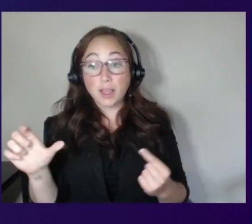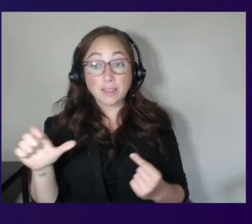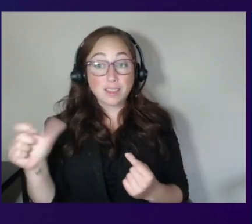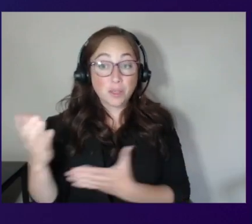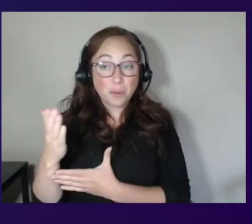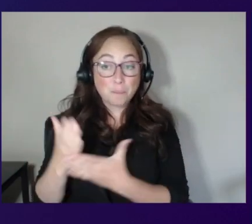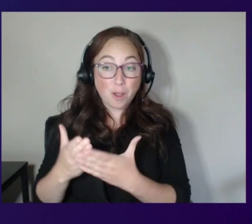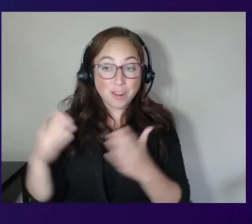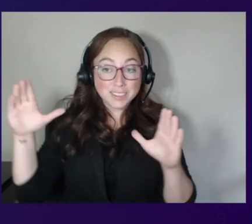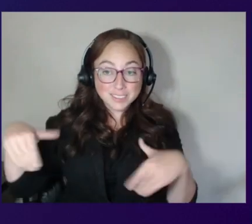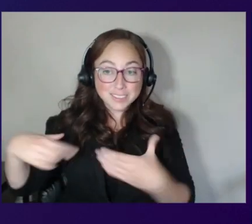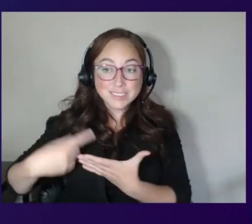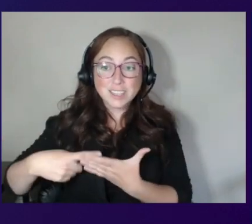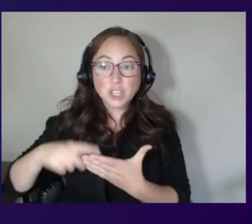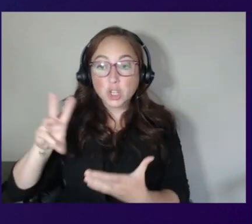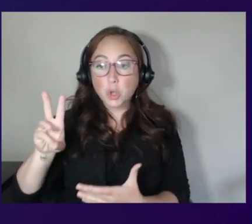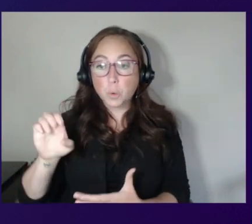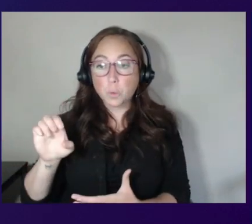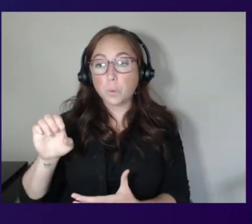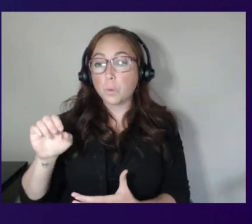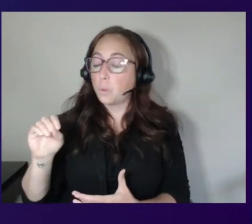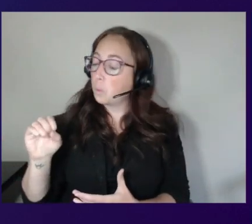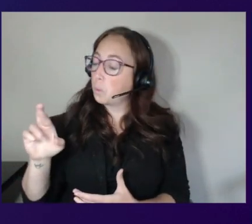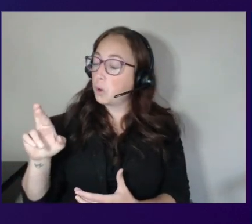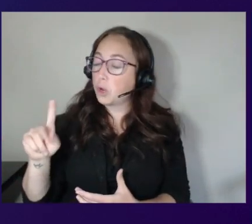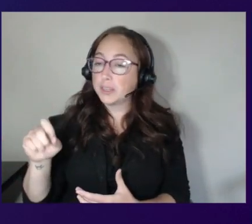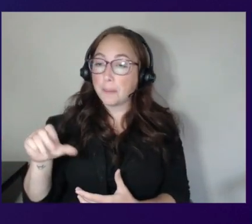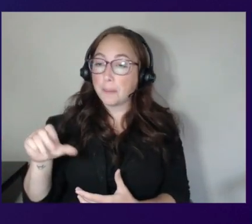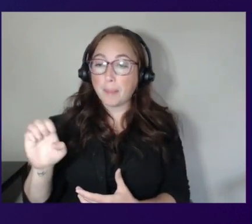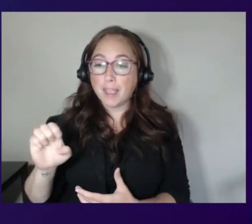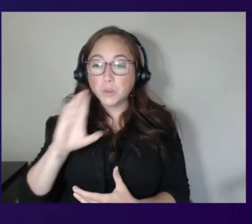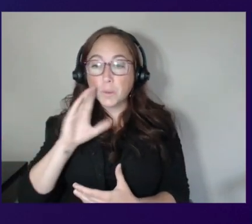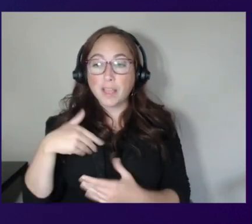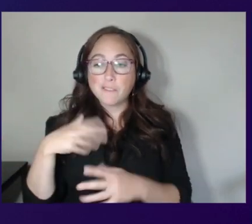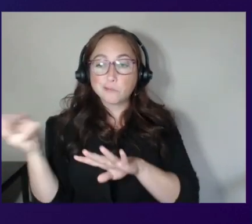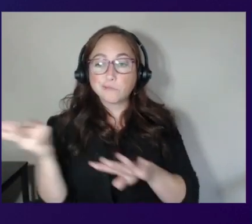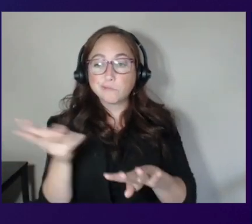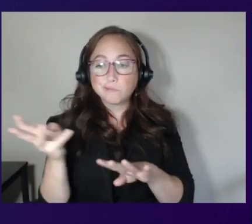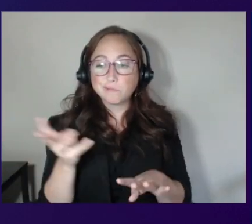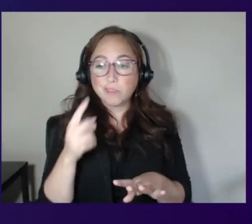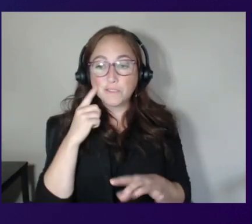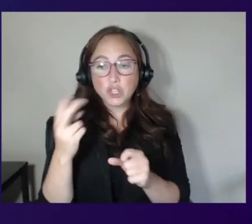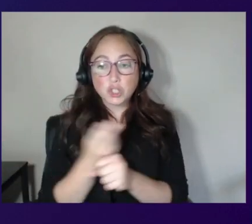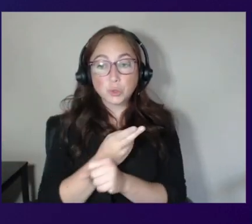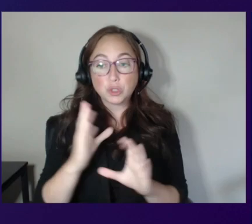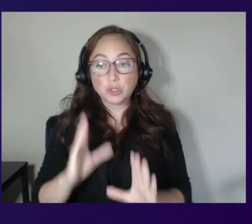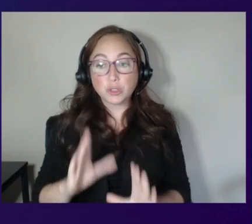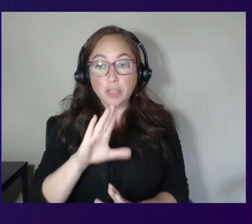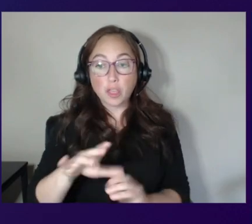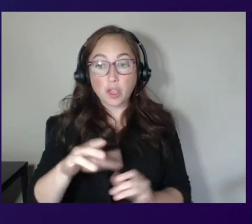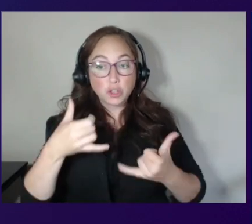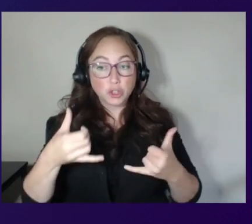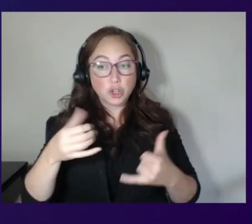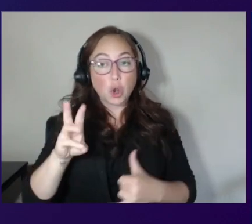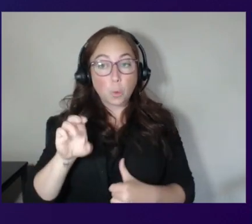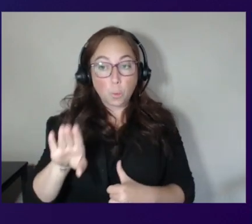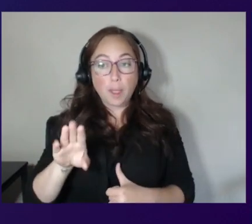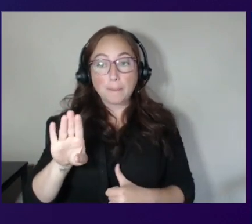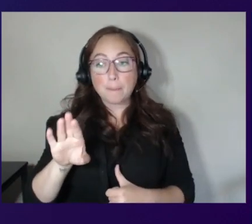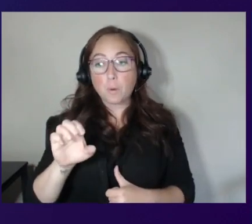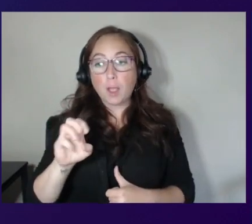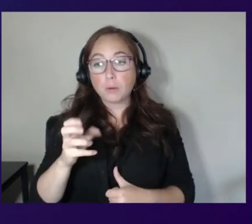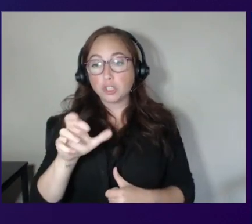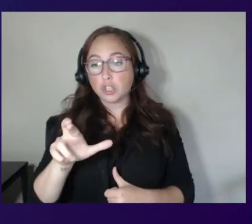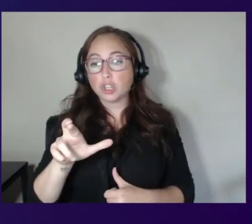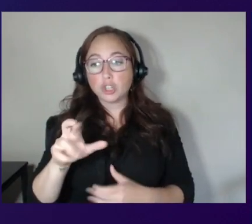so WorkSpaces Web essentially streams that content to users in their existing web browsers. I'm sure you guys talked about this a lot with Brett. An encrypted thing